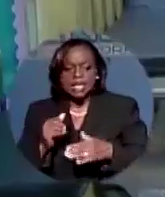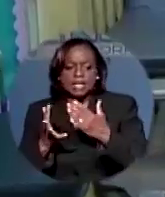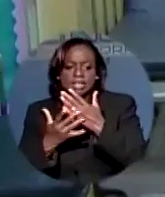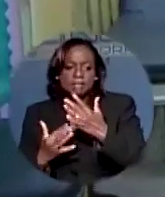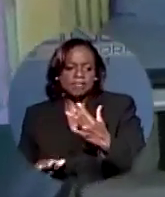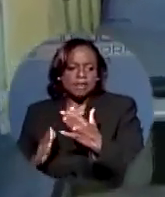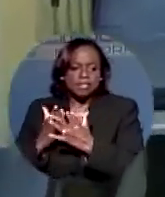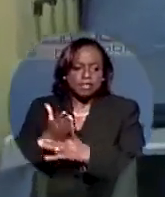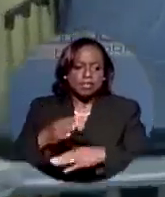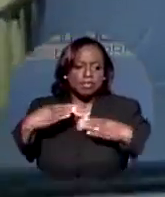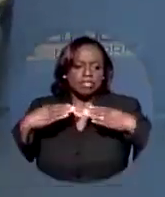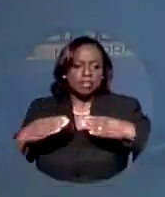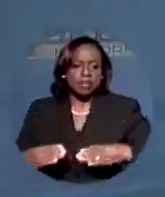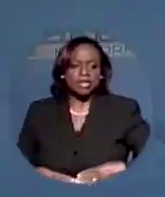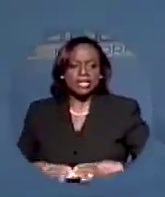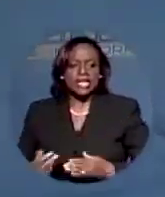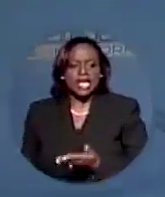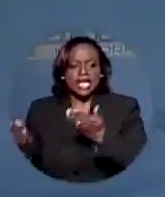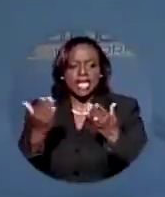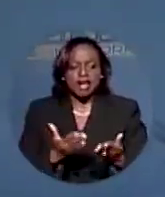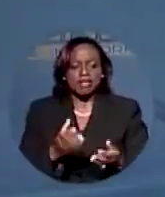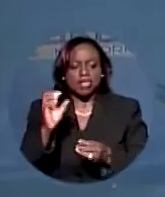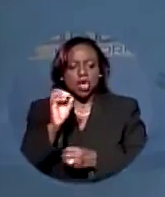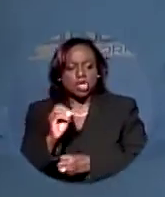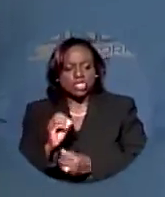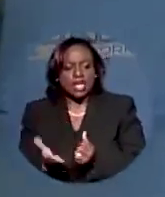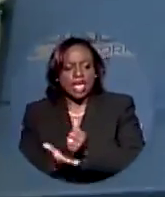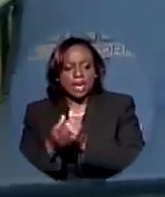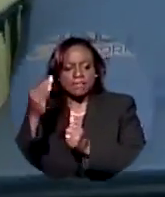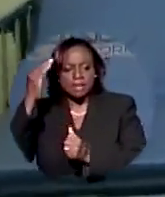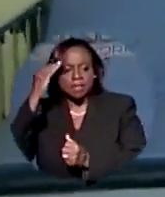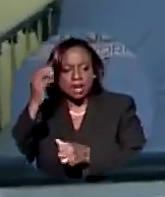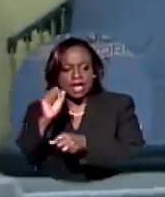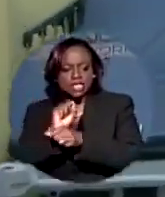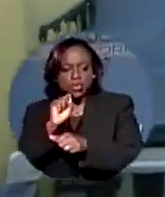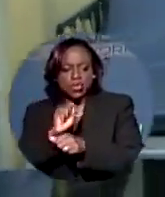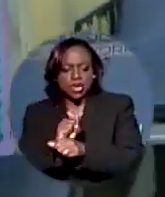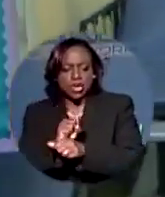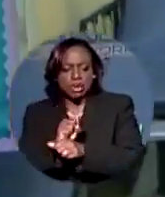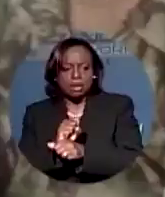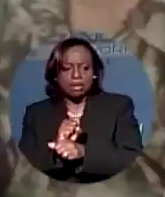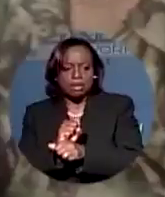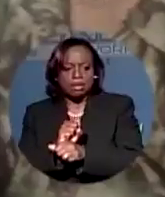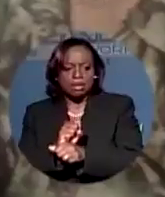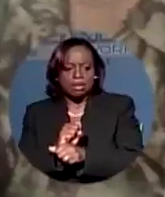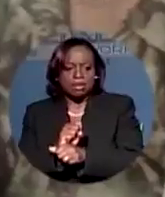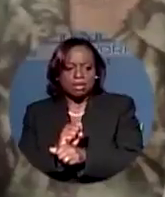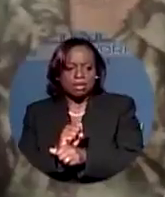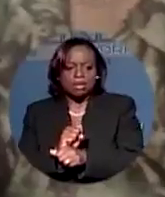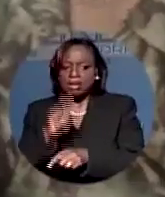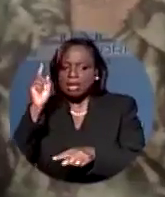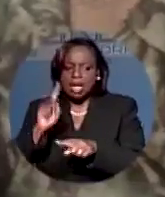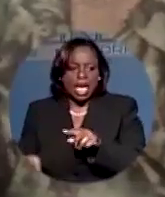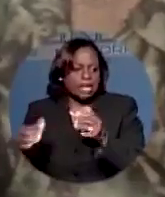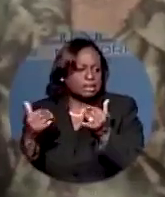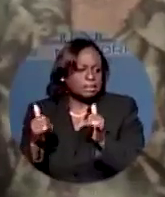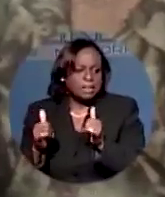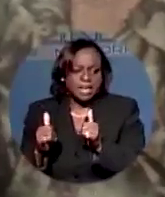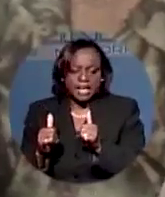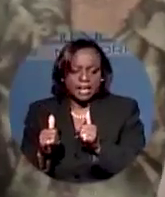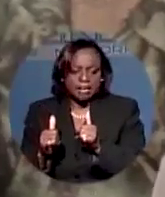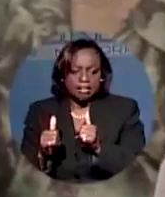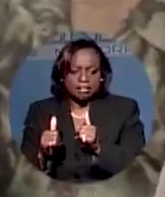bodies isn't carrying the oxygen through that helps your brain work properly, and you can't go out and play like you'd want to.